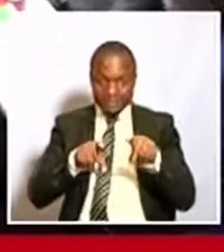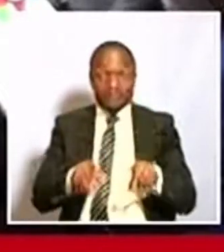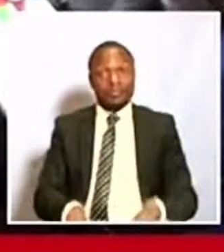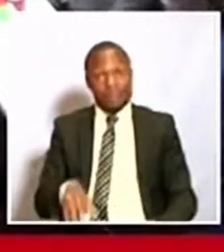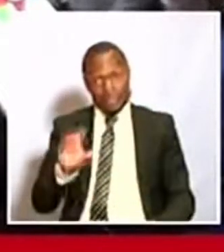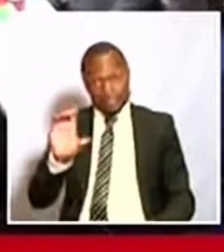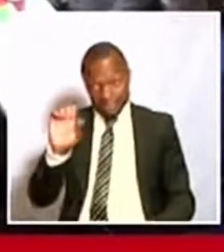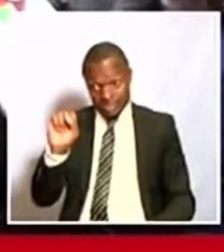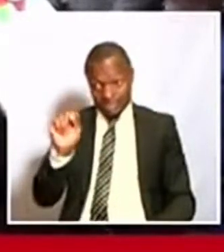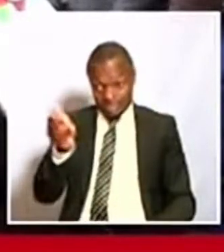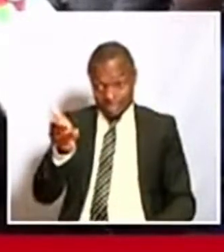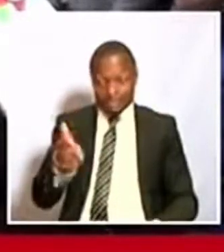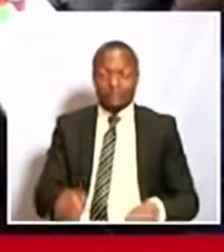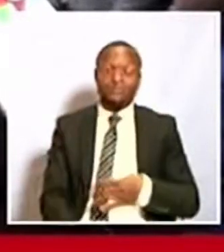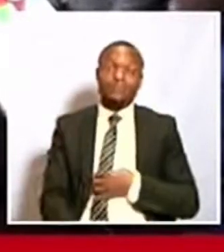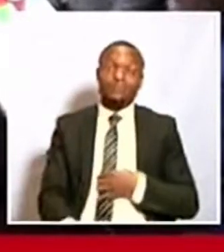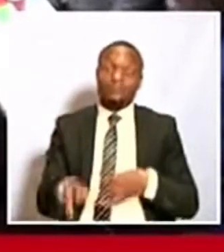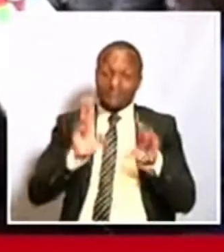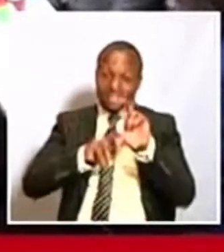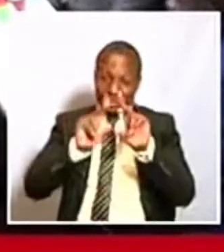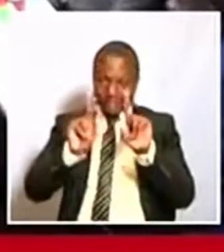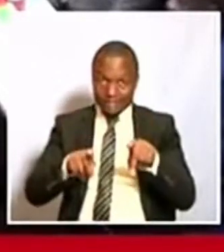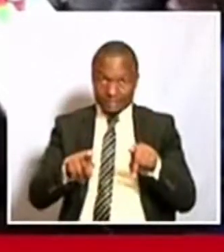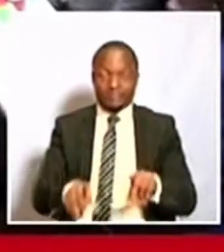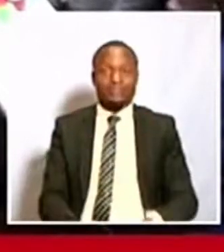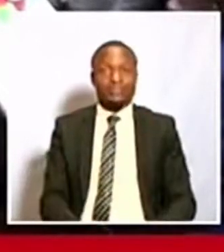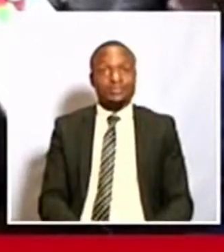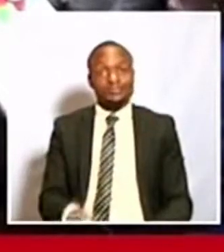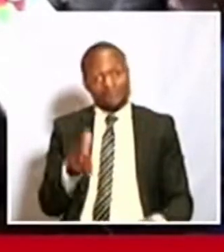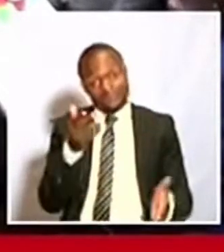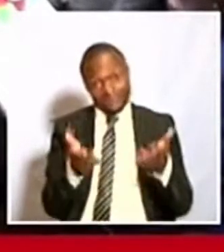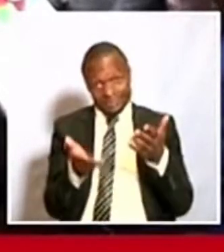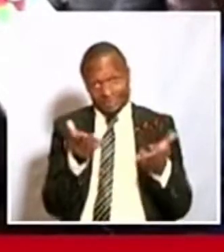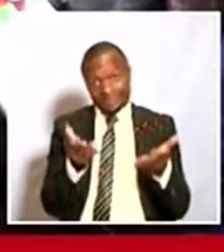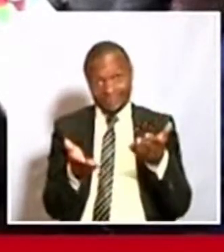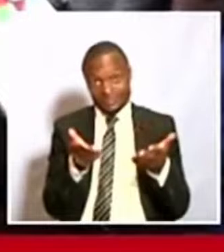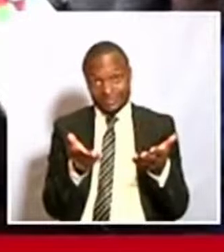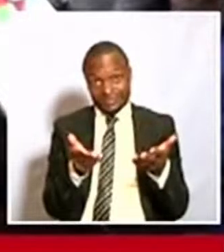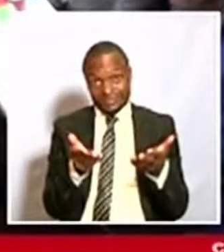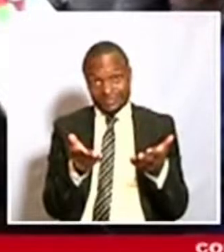Yes. Chair, maybe